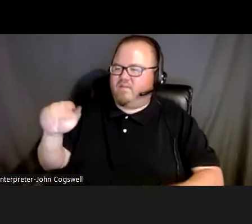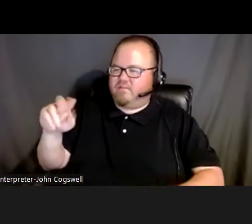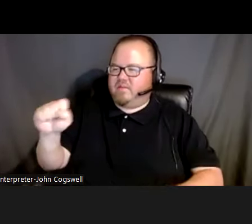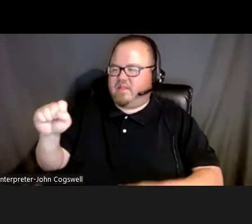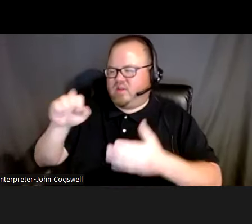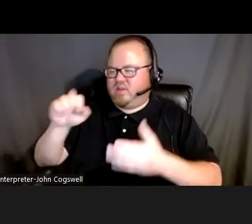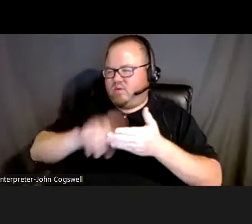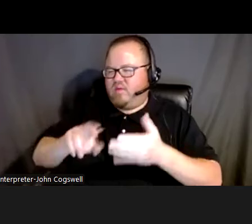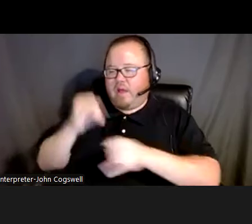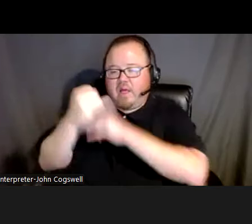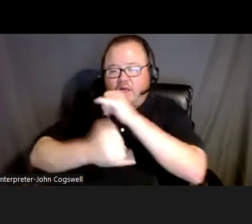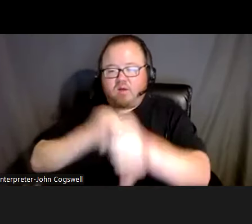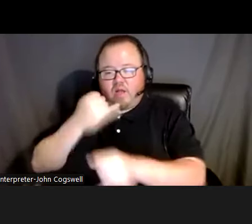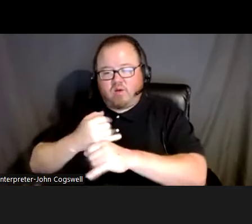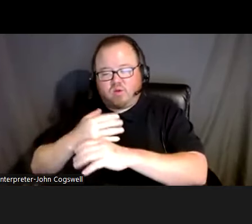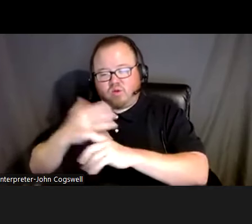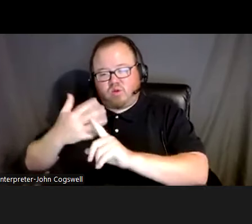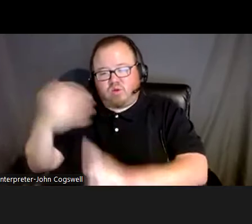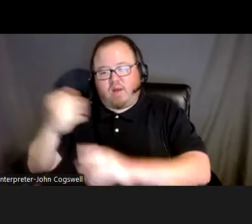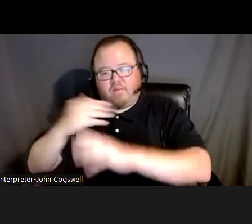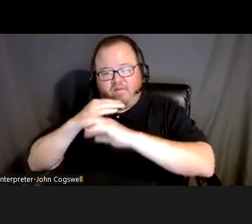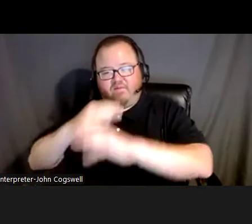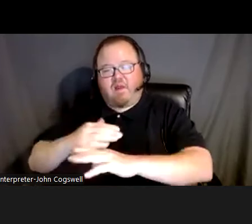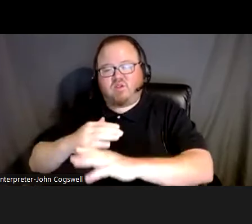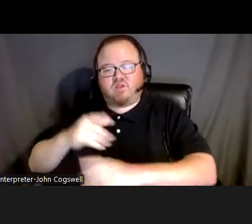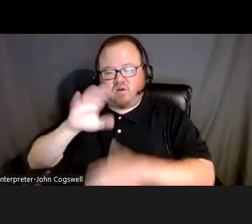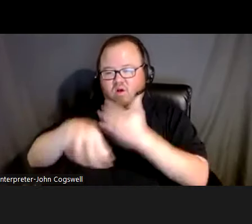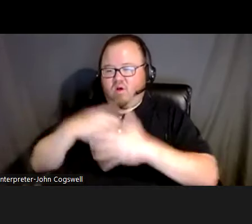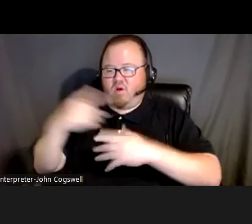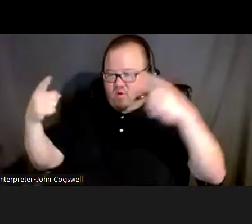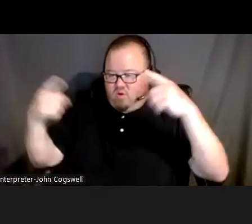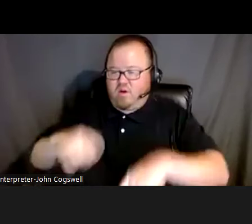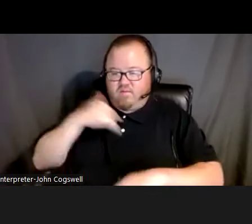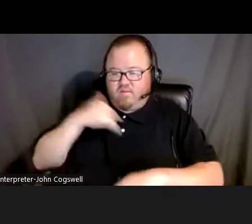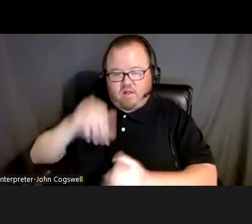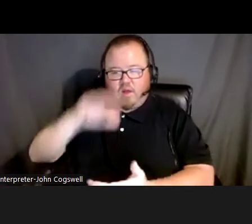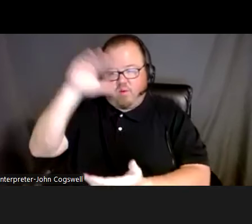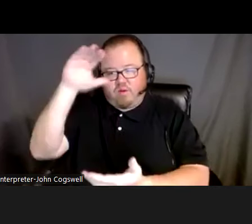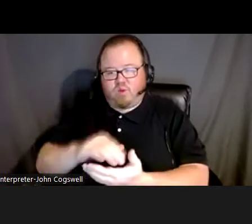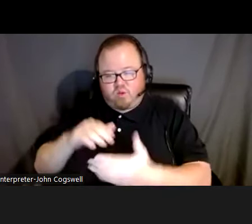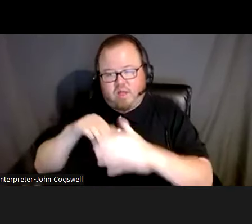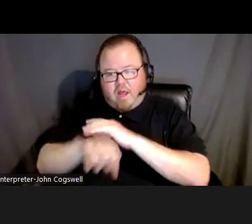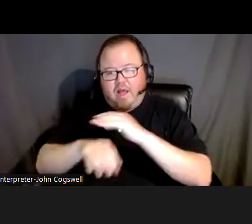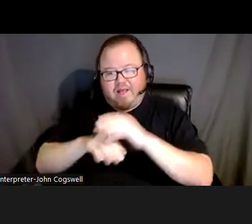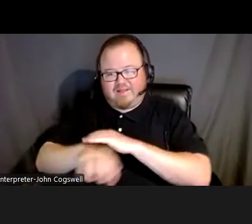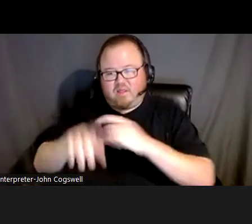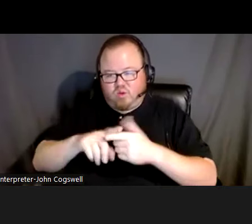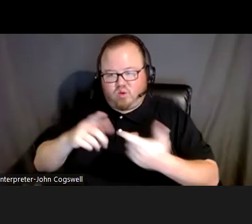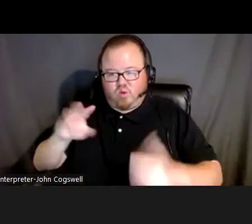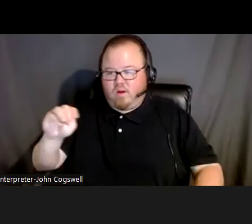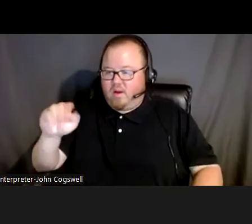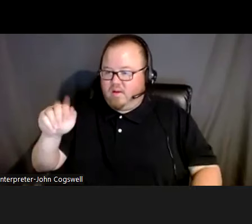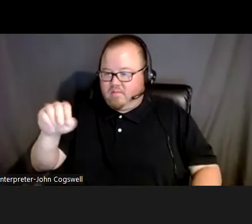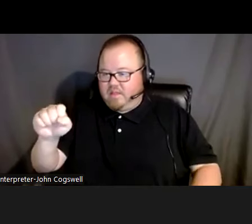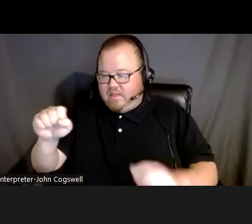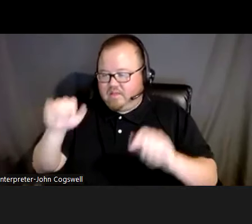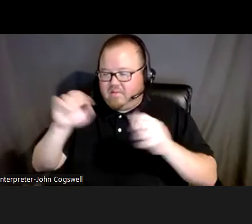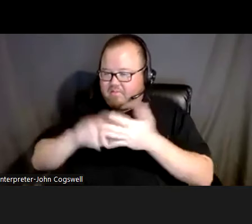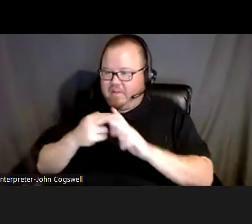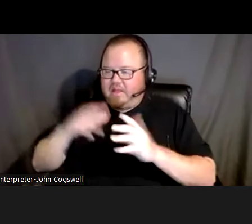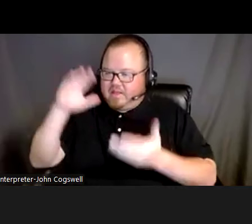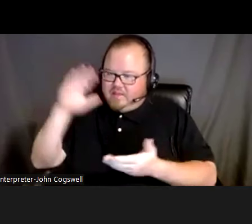Association for Suicide Prevention, that all agree that if we can reduce access to means, we can save lives.